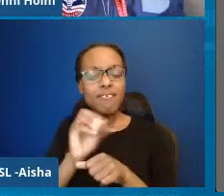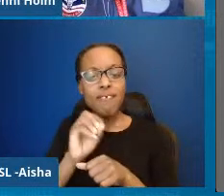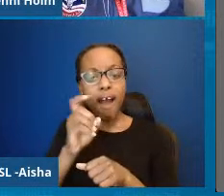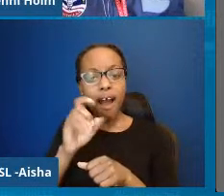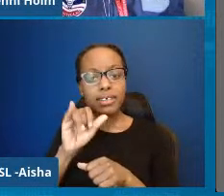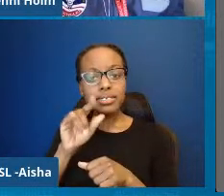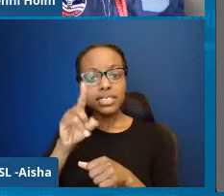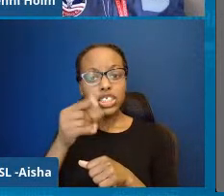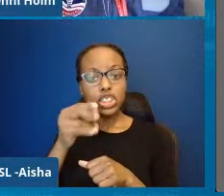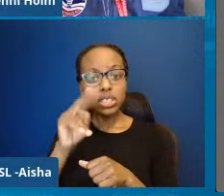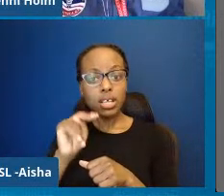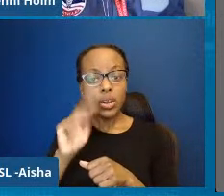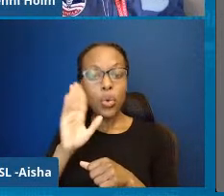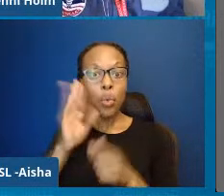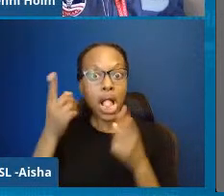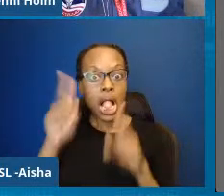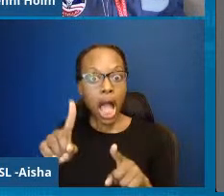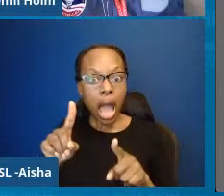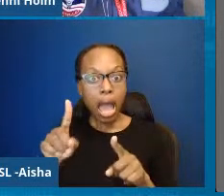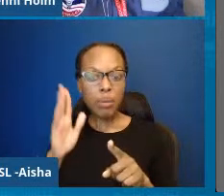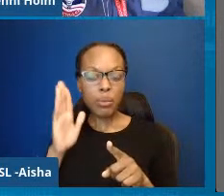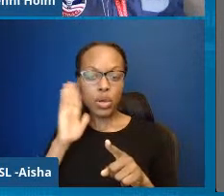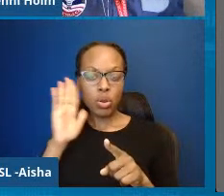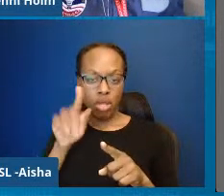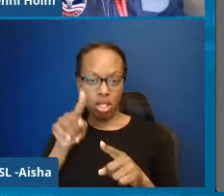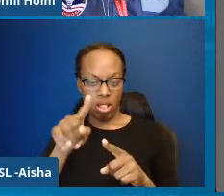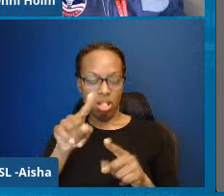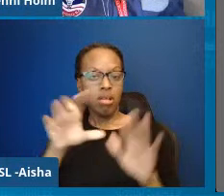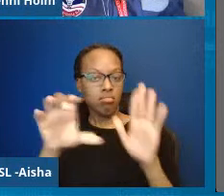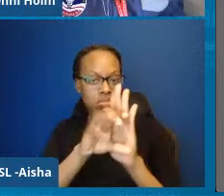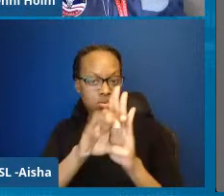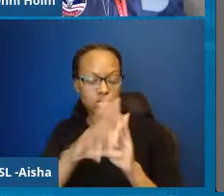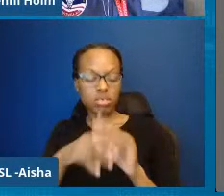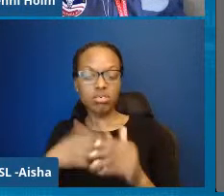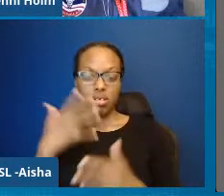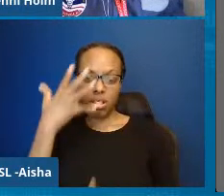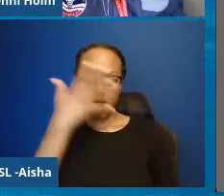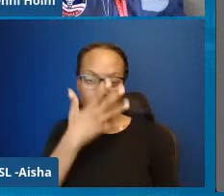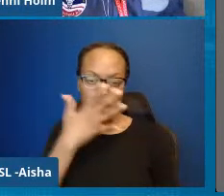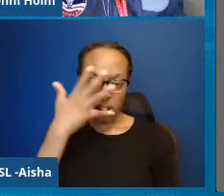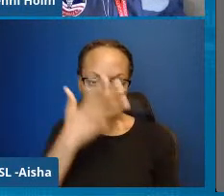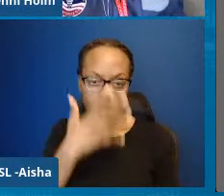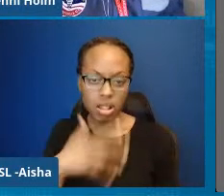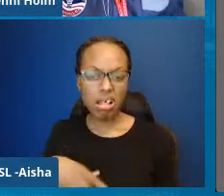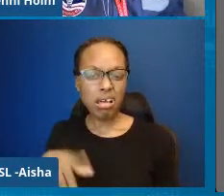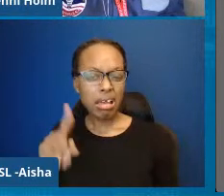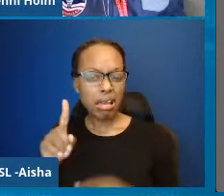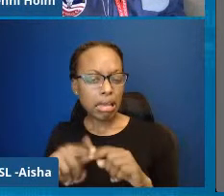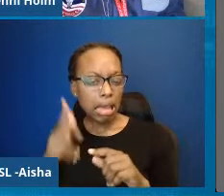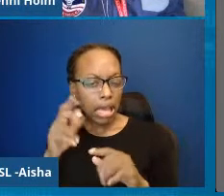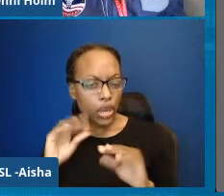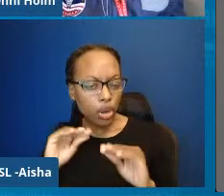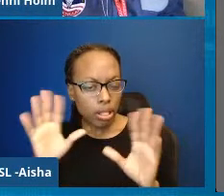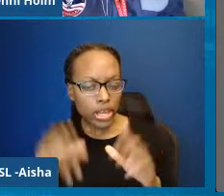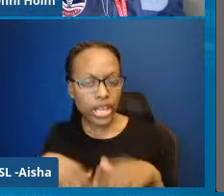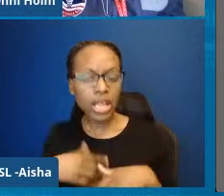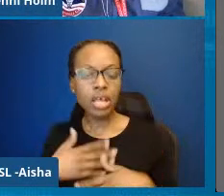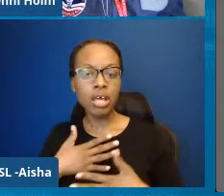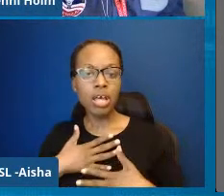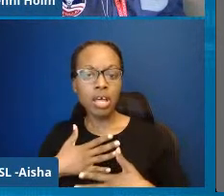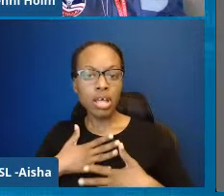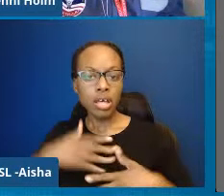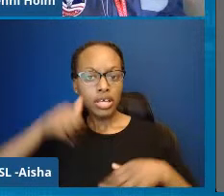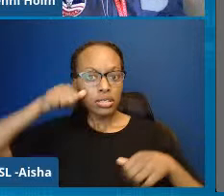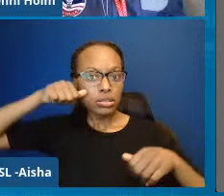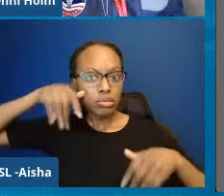All right, on this screen, you're going to get a little confusion, some dizziness, some reduced hearing, some sweating, some increased heart rate, shortness of breath, tremors,